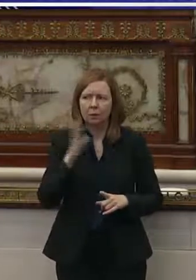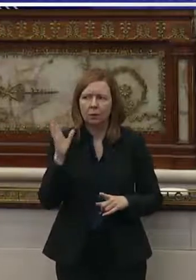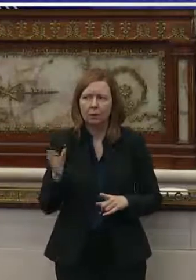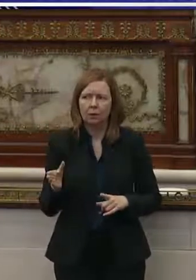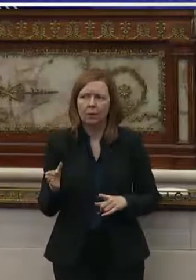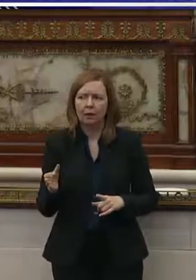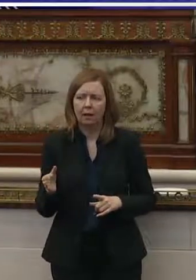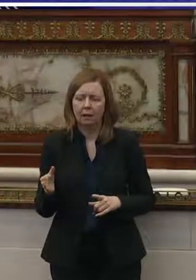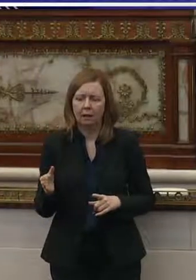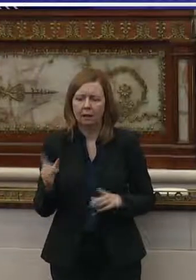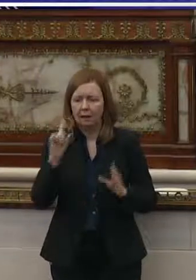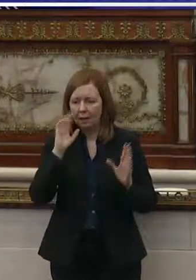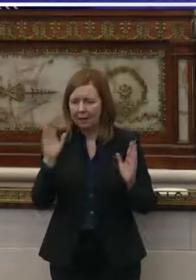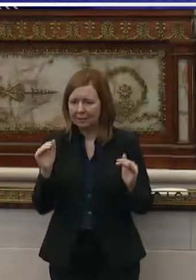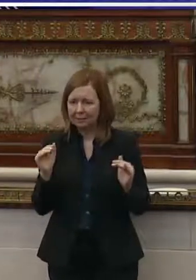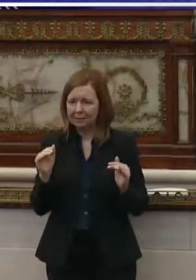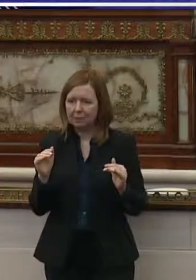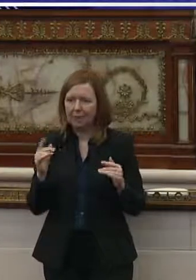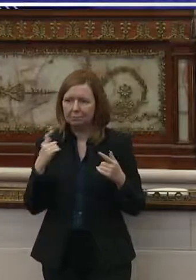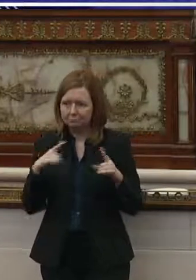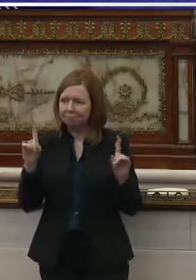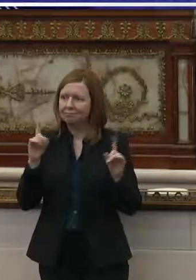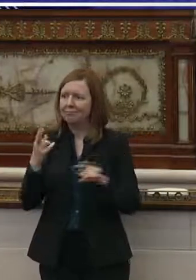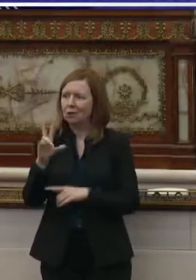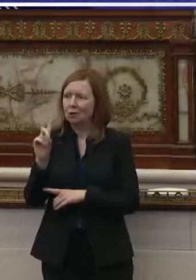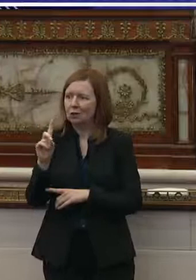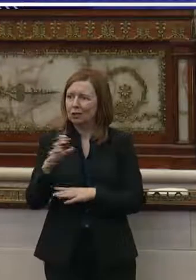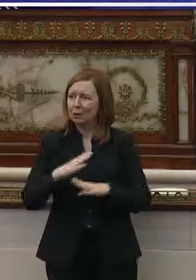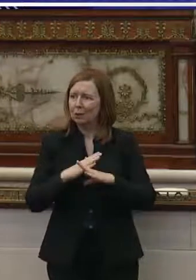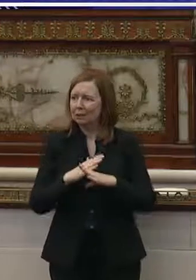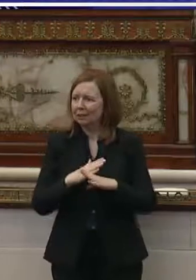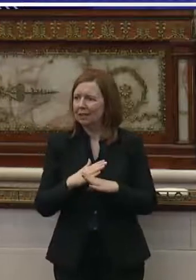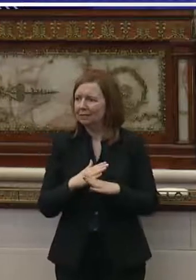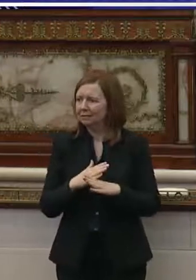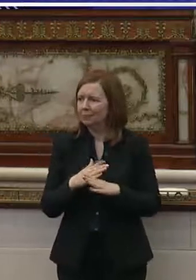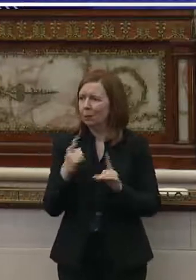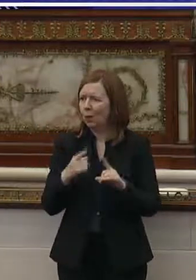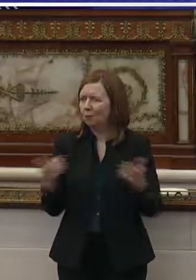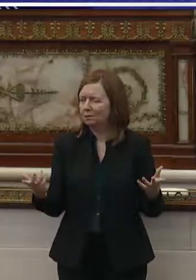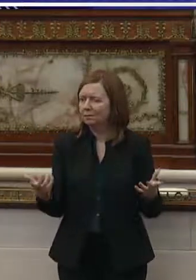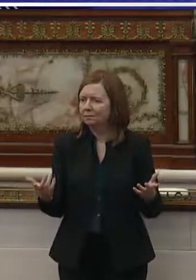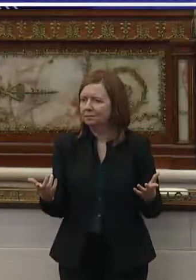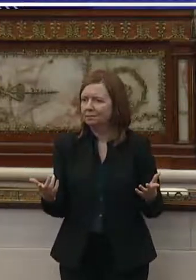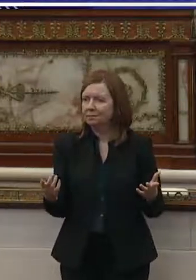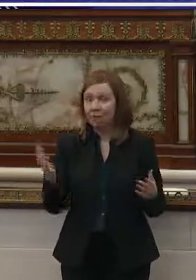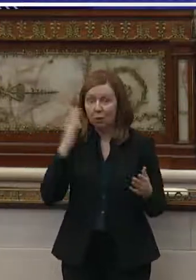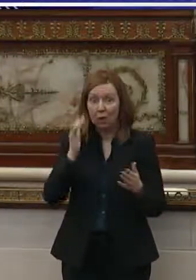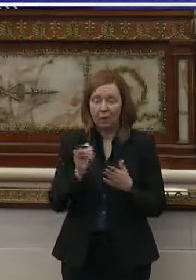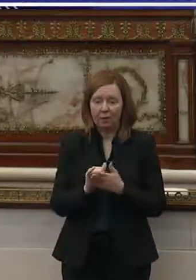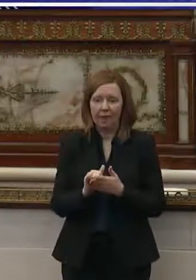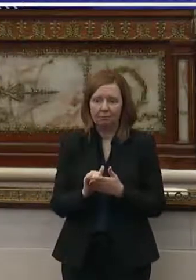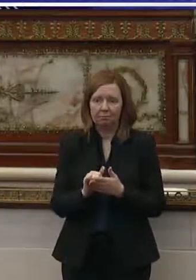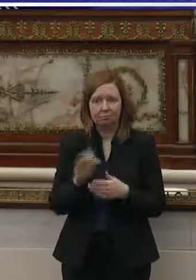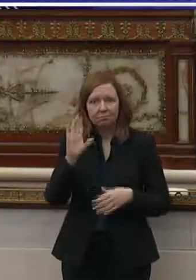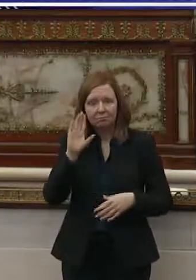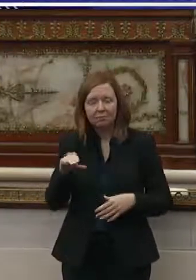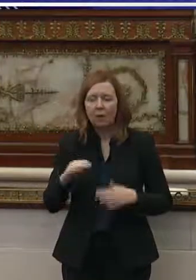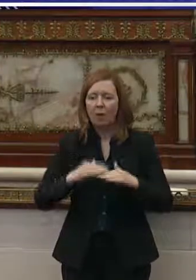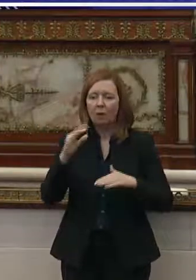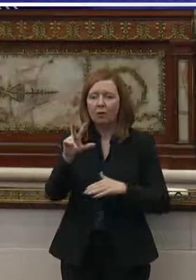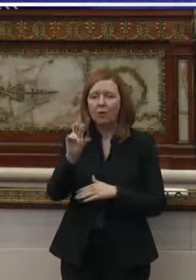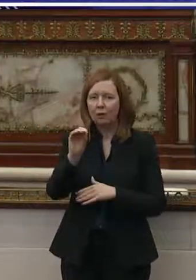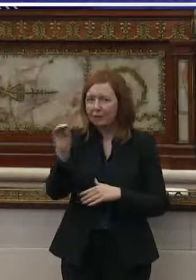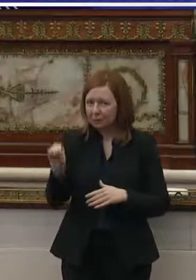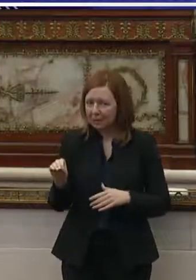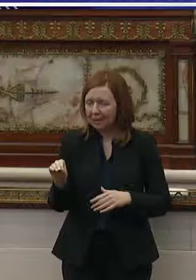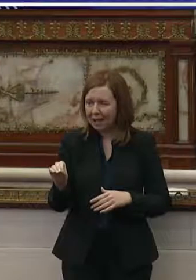we can anticipate reaching that herd immunity goal, knowing that over 30%